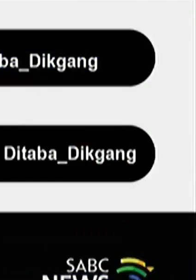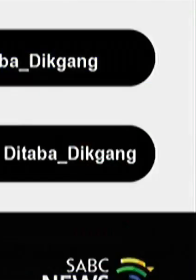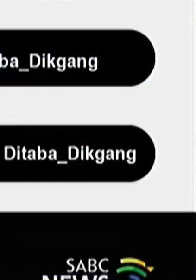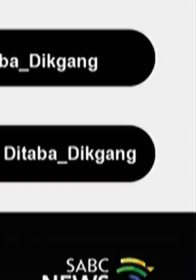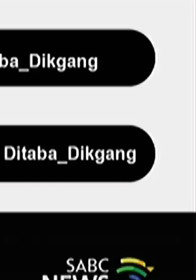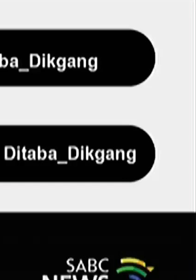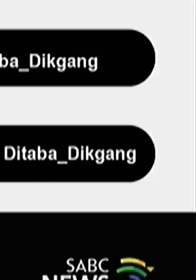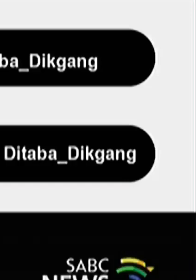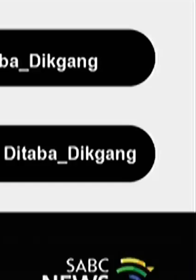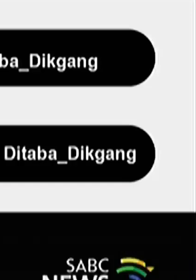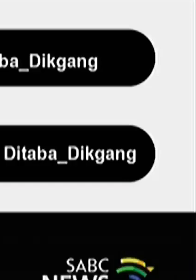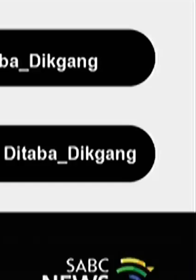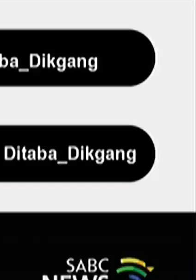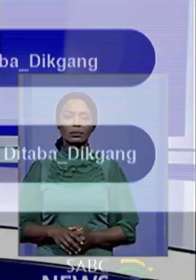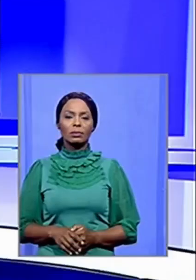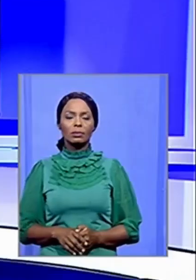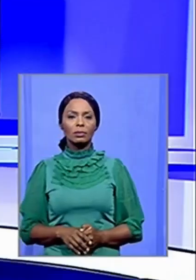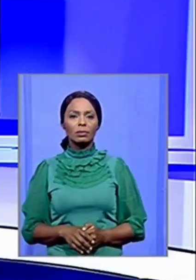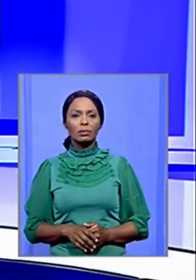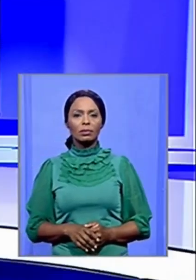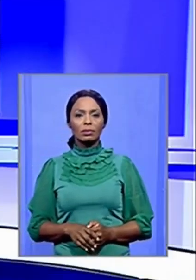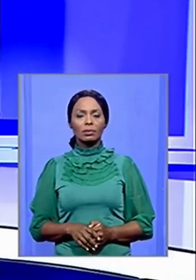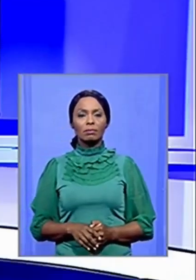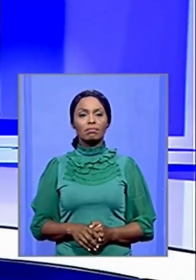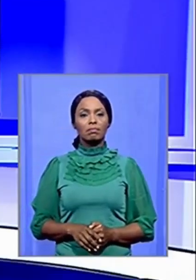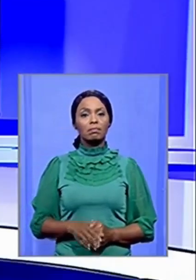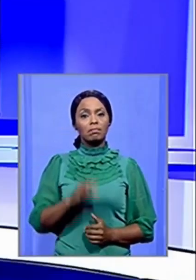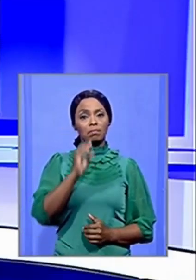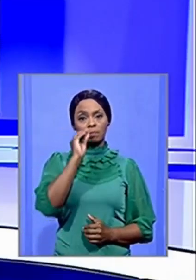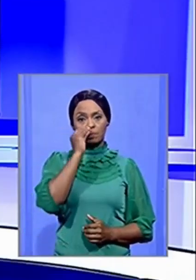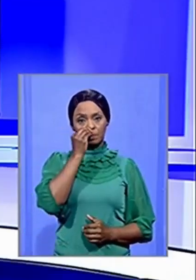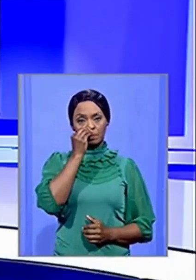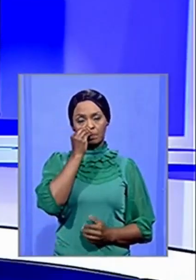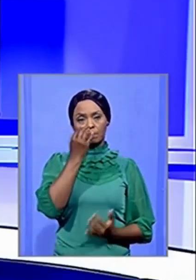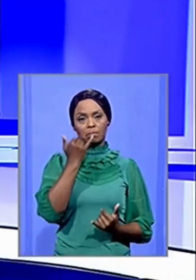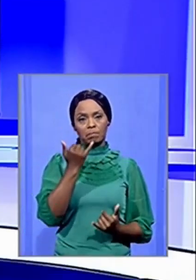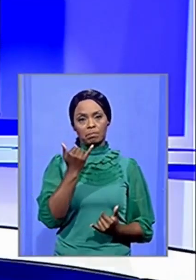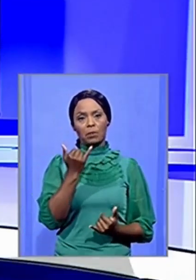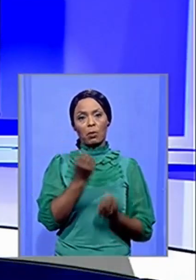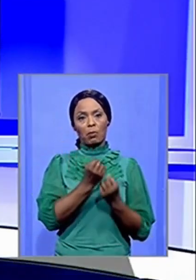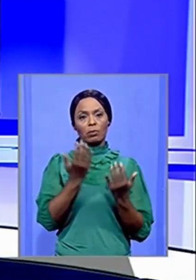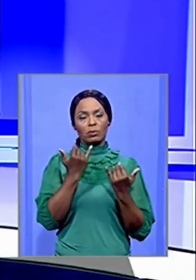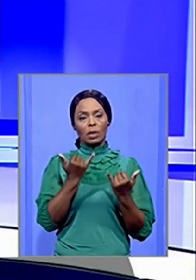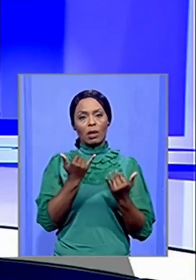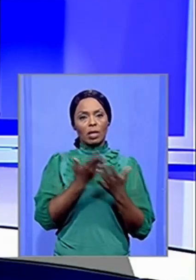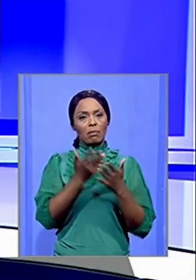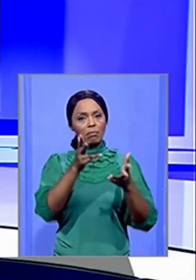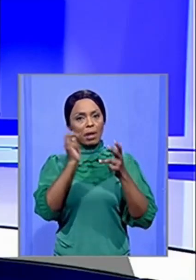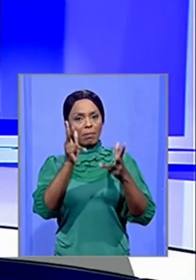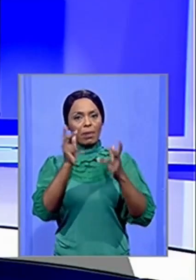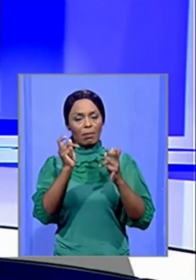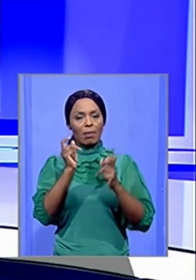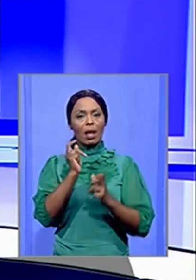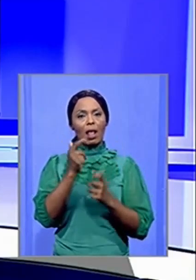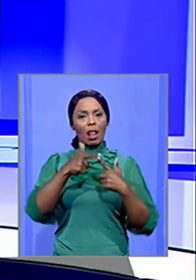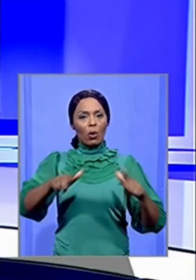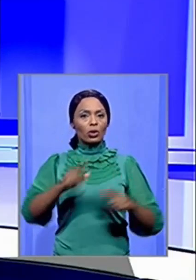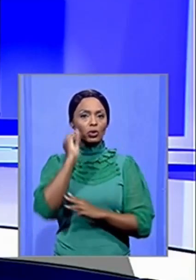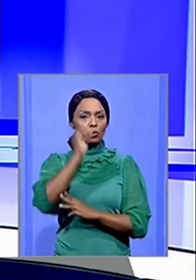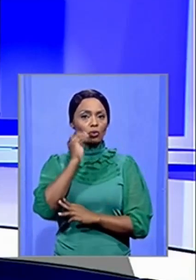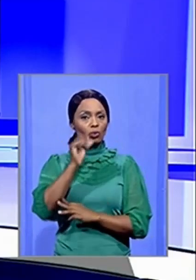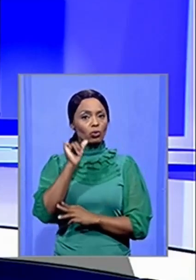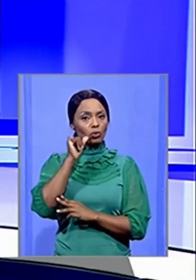X, YouTube e šita le nomoro ya rena ya WhatsApp fao le ka kgatha go tema gona. Ba sehlopha sa ditaba tša Sesotho ba tla le tlišetša tšona ka